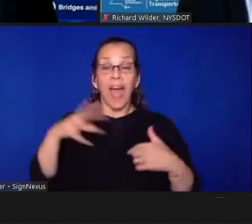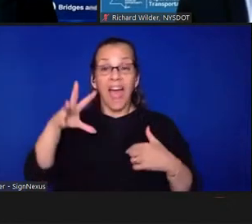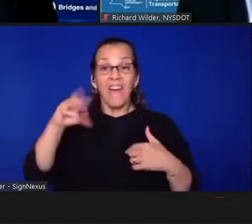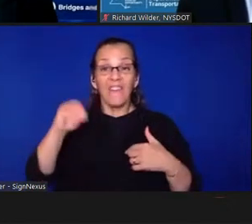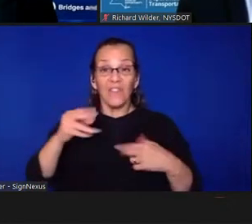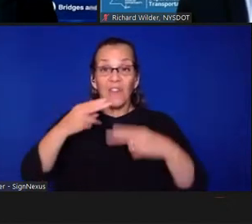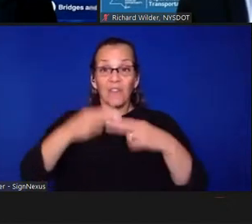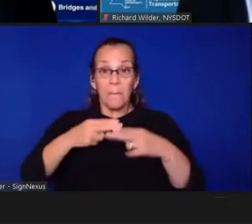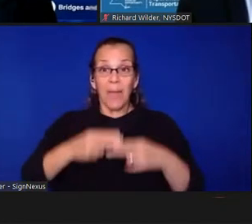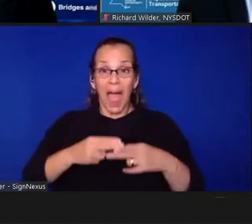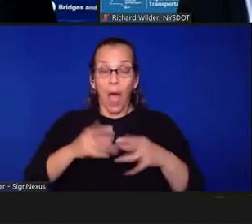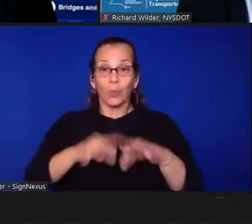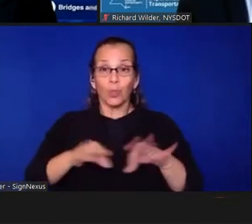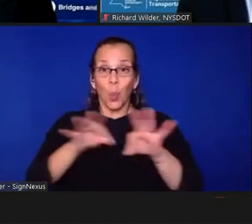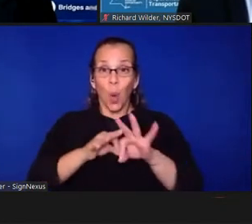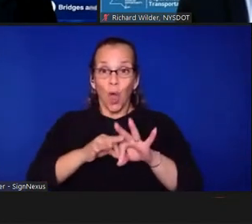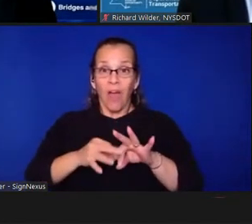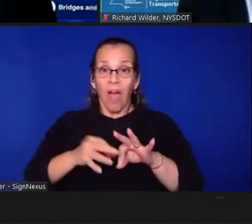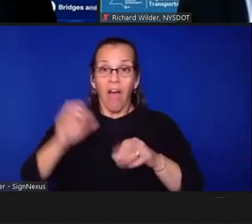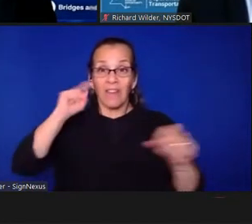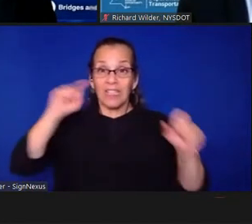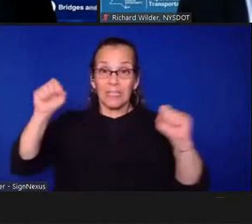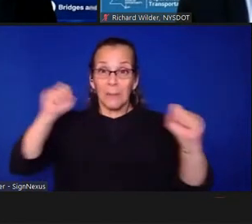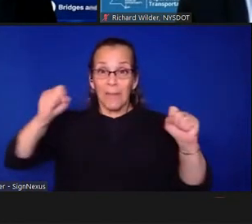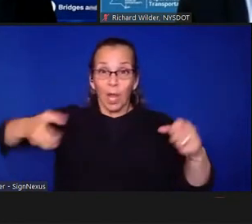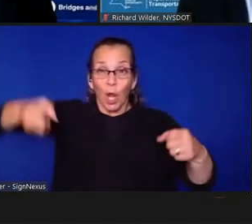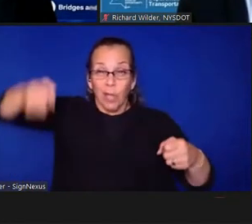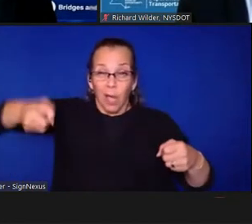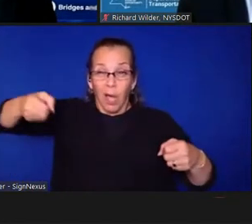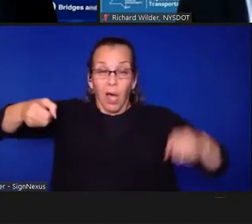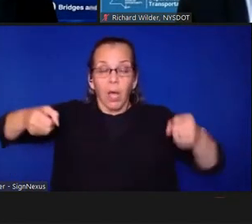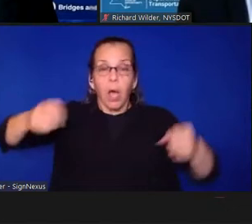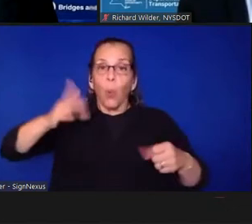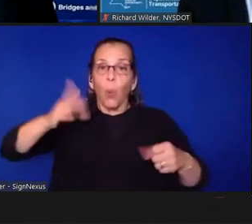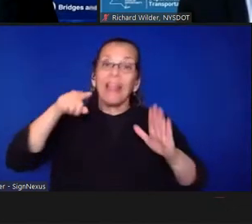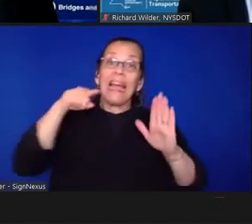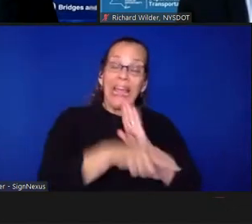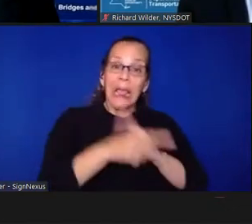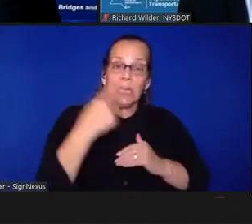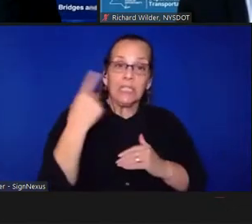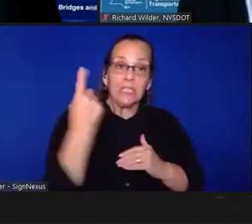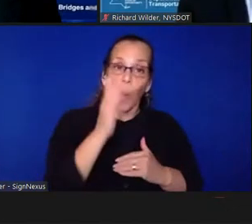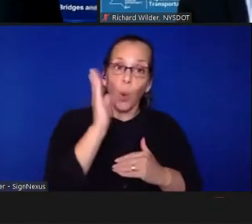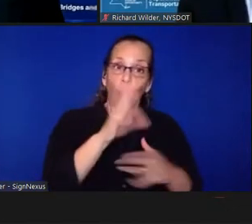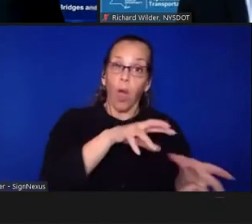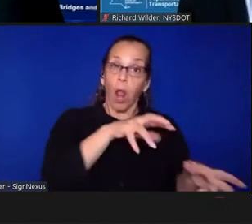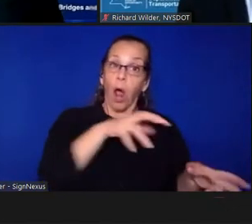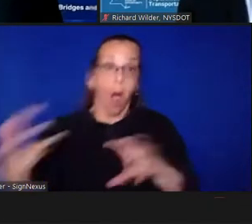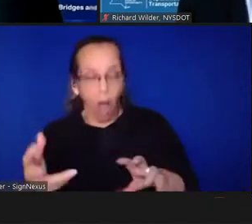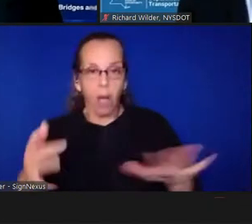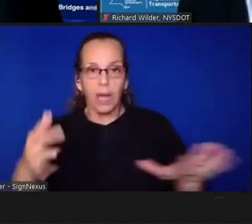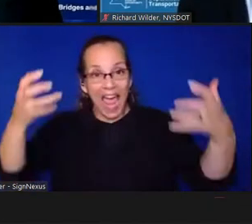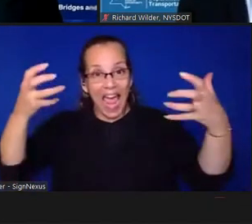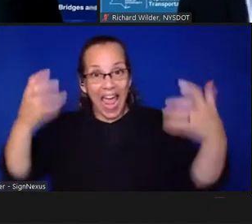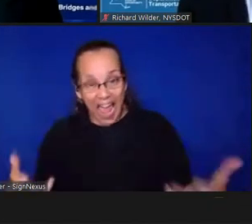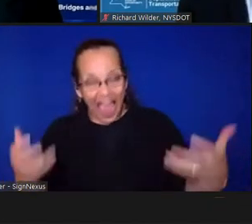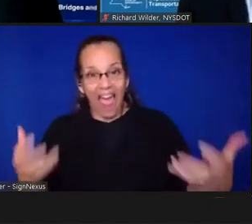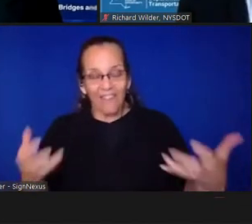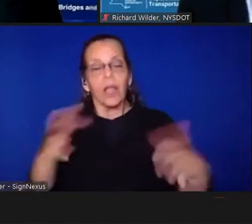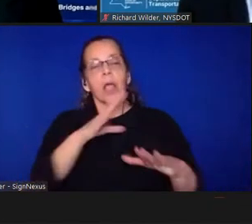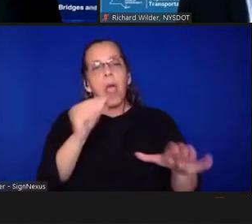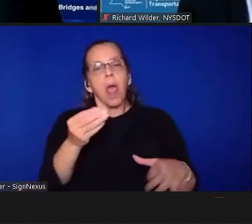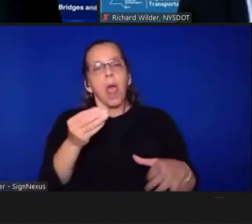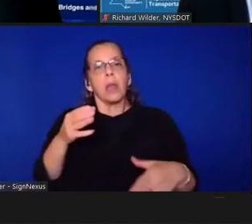speakers on my 300 pound toolbox keeps going it's going to kill somebody it's not going to be pretty and the bad part about a toolbox